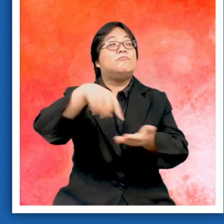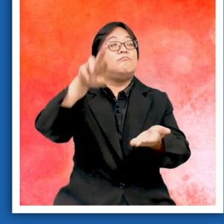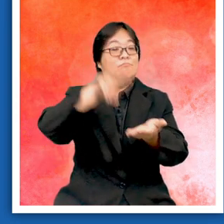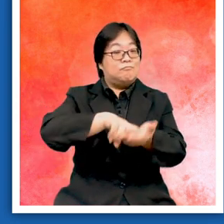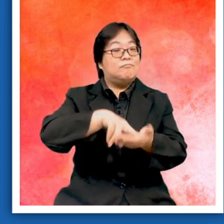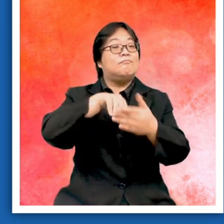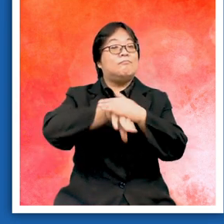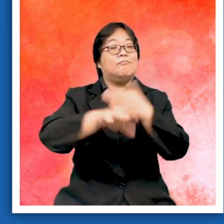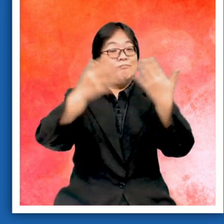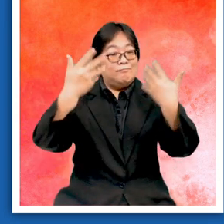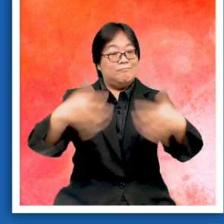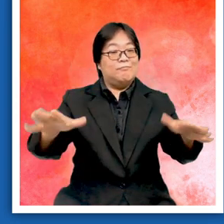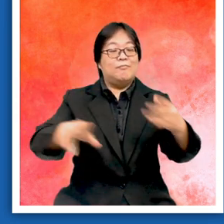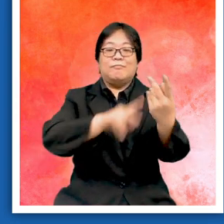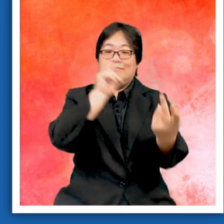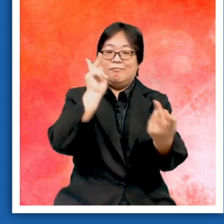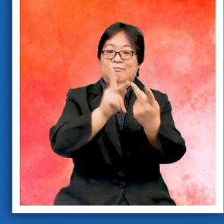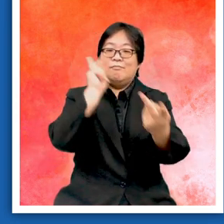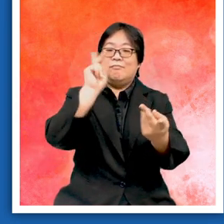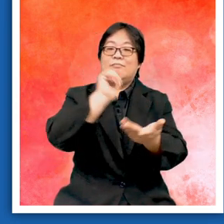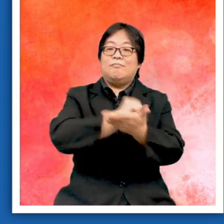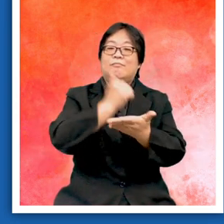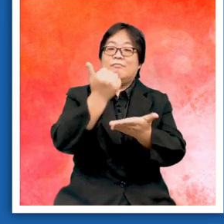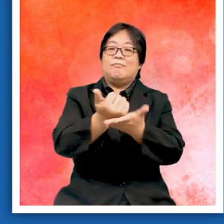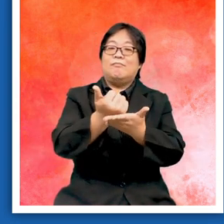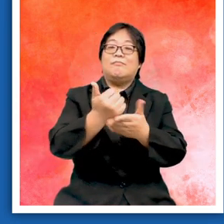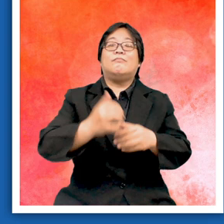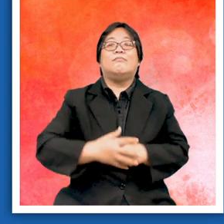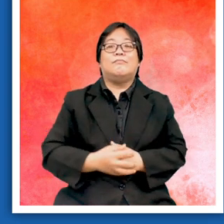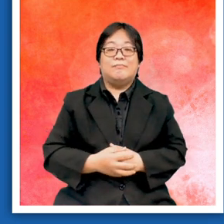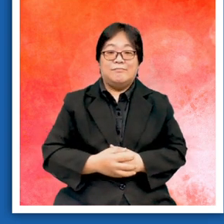to the right account.